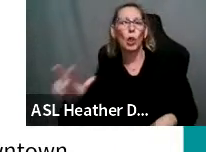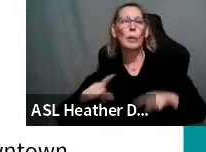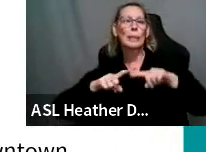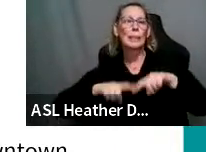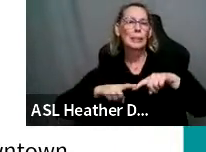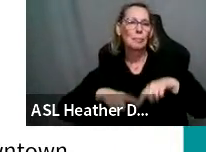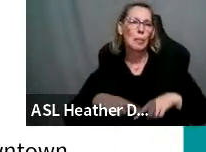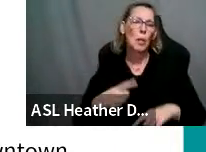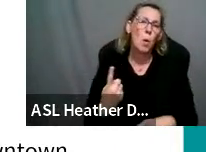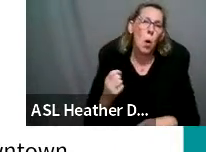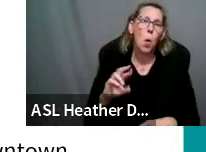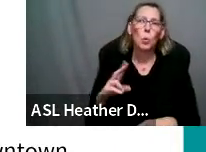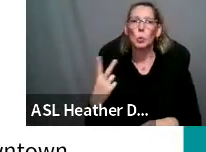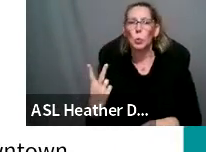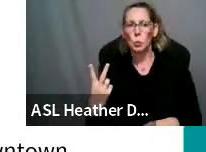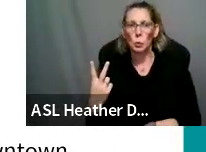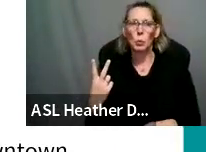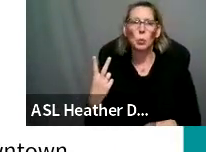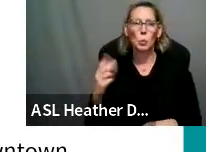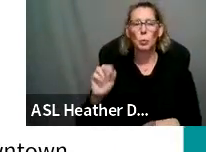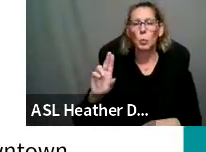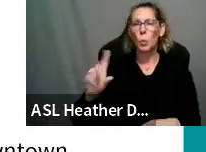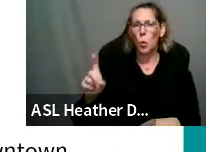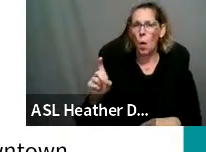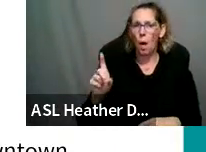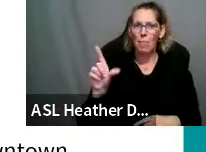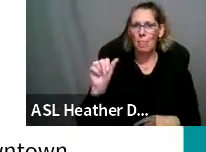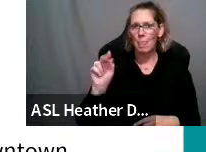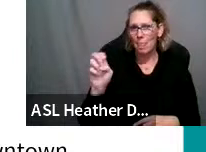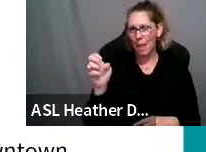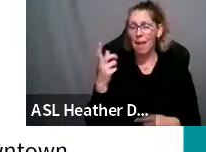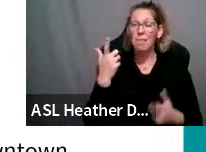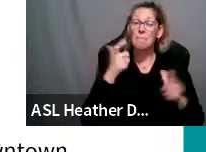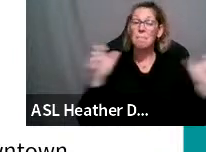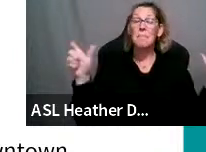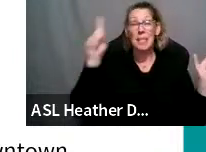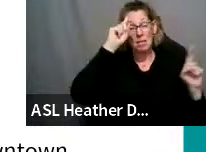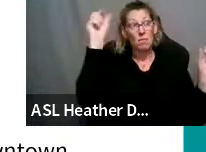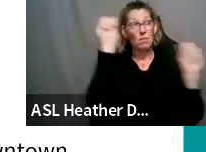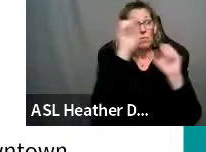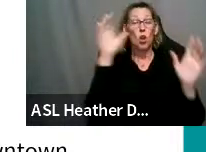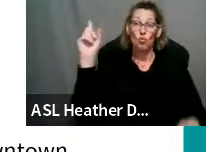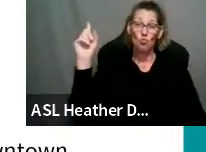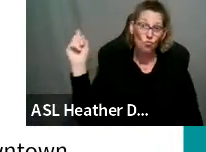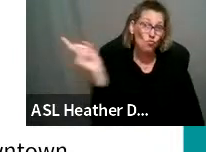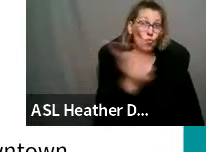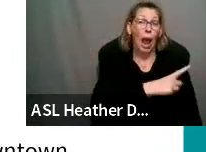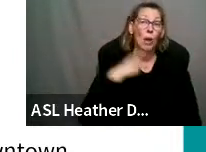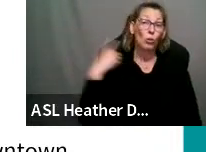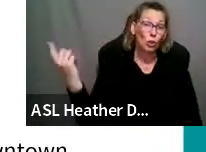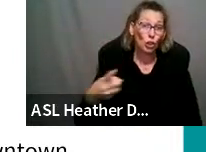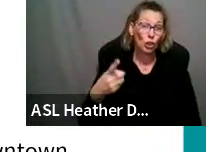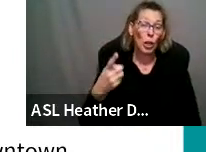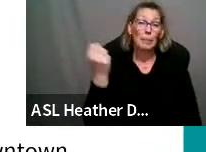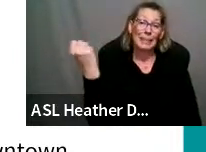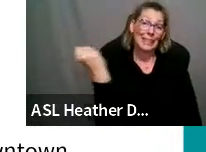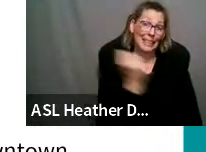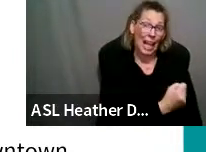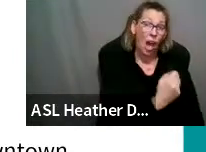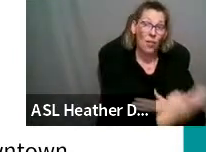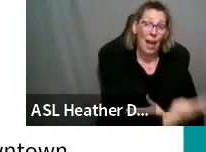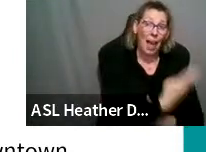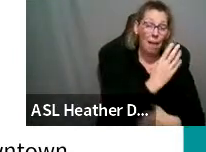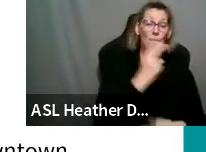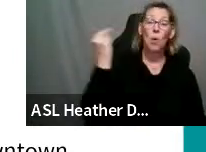which design option you're doing. And the big thing here to think about is the round trip travel time. So the southbound AM and the